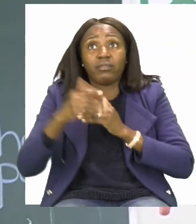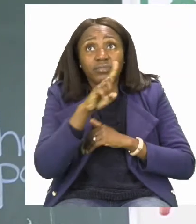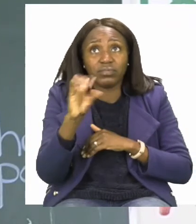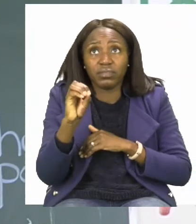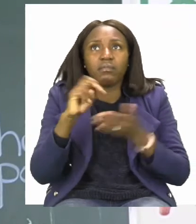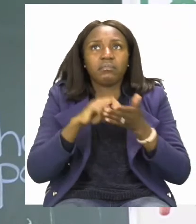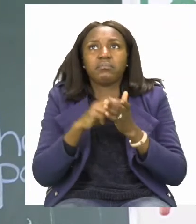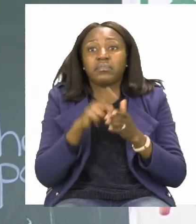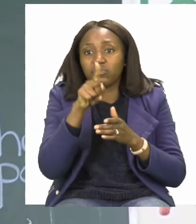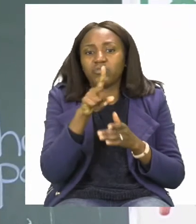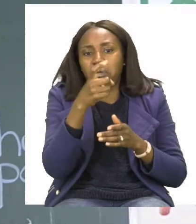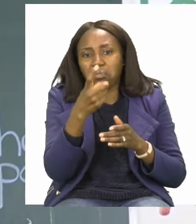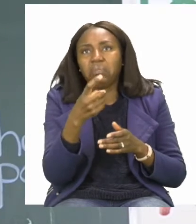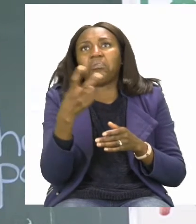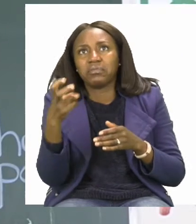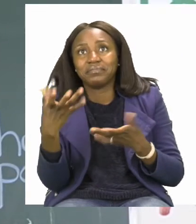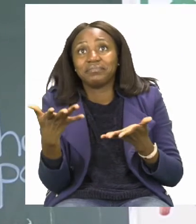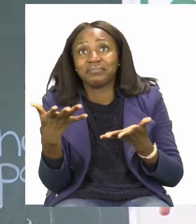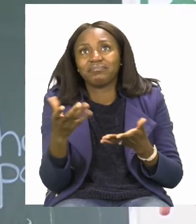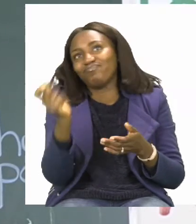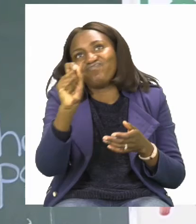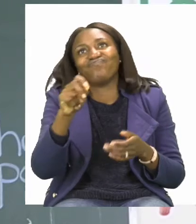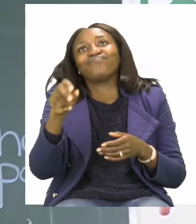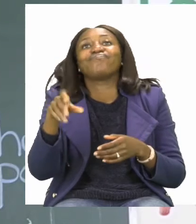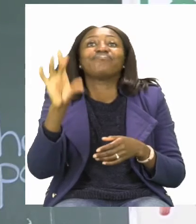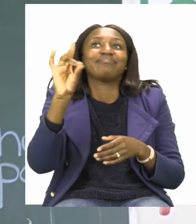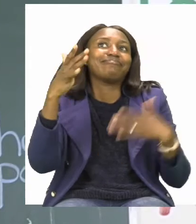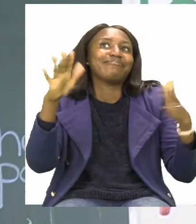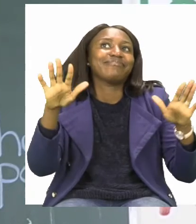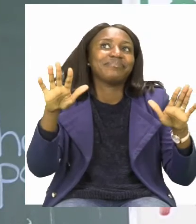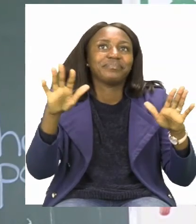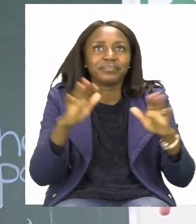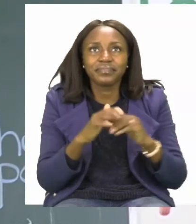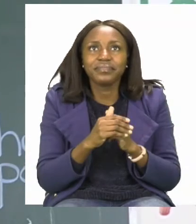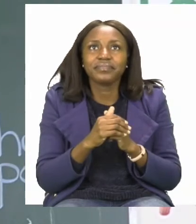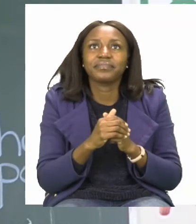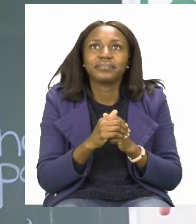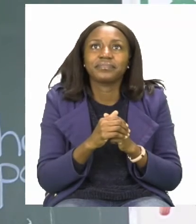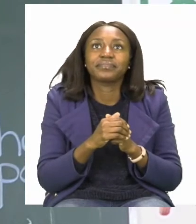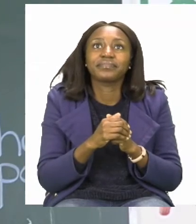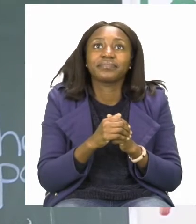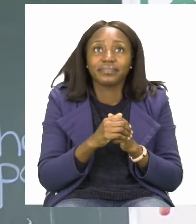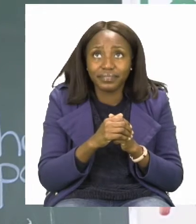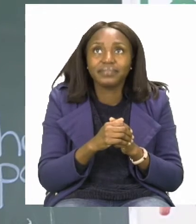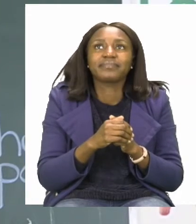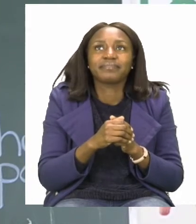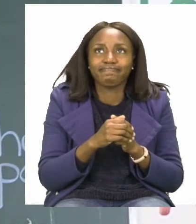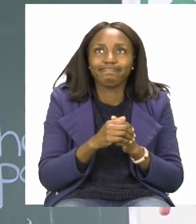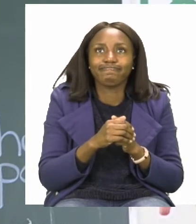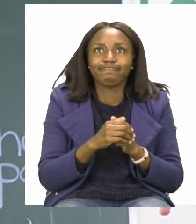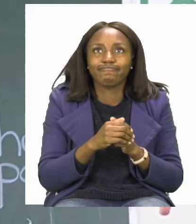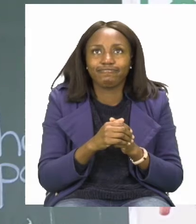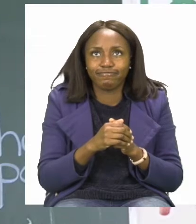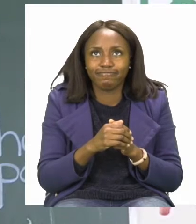and write that 8 the way it is. So every unit, you know, that is 1 digit for